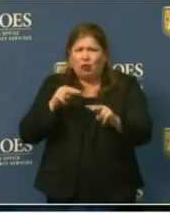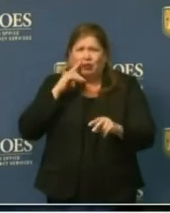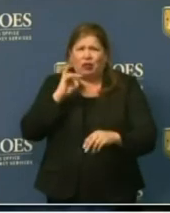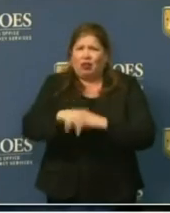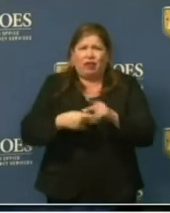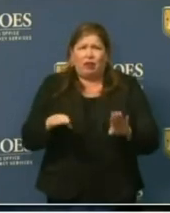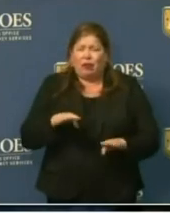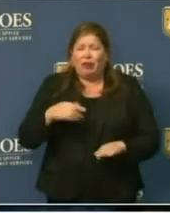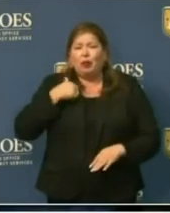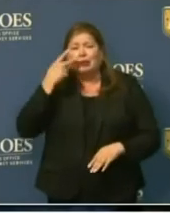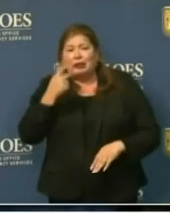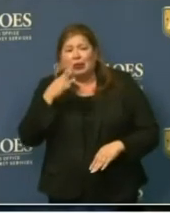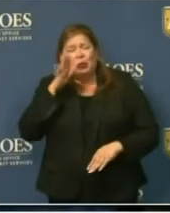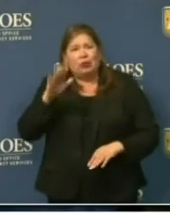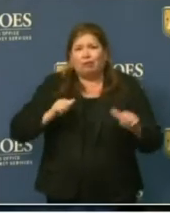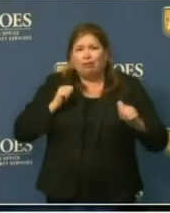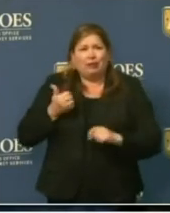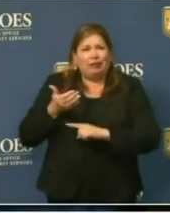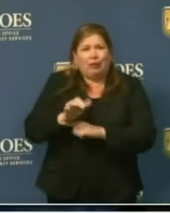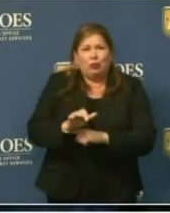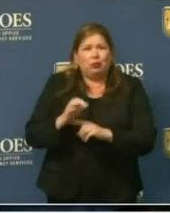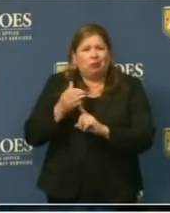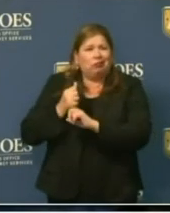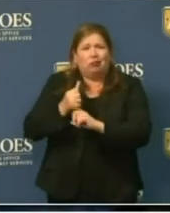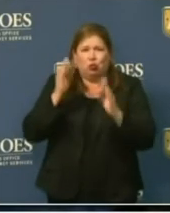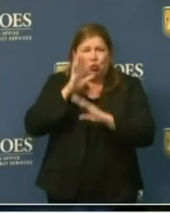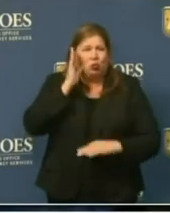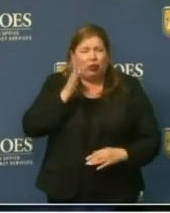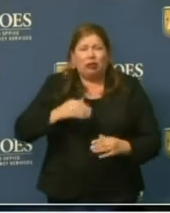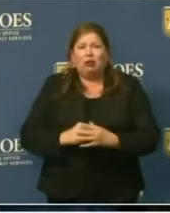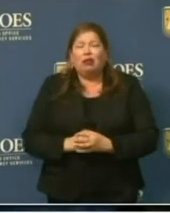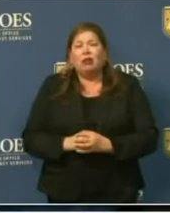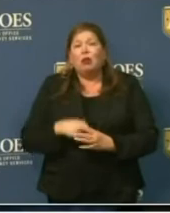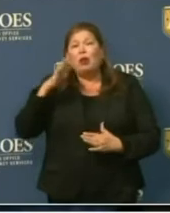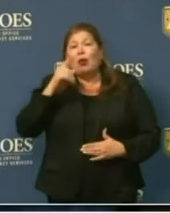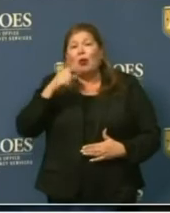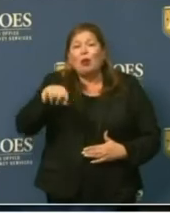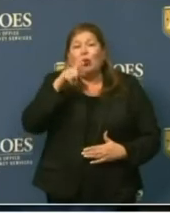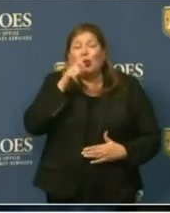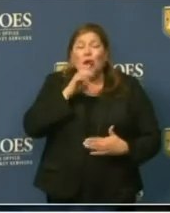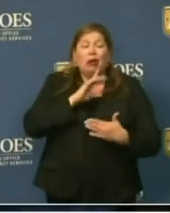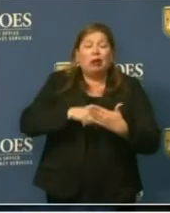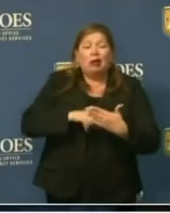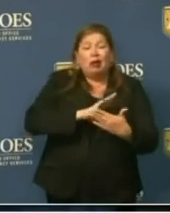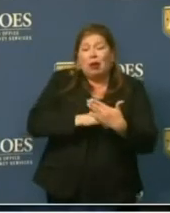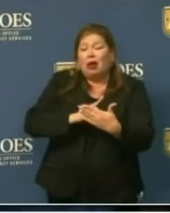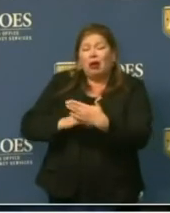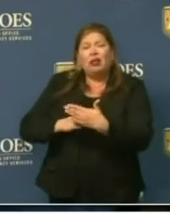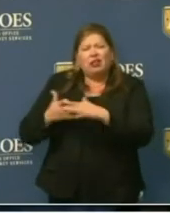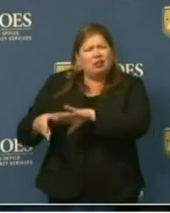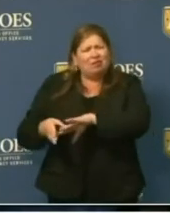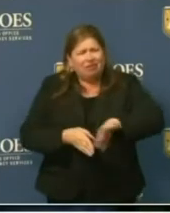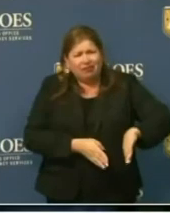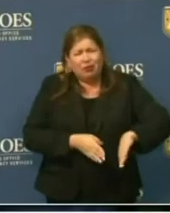We're going to begin to enforce that more aggressively. And I just hope people put down their bigotry, their bias, and